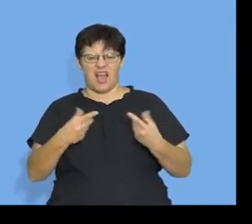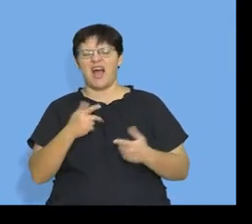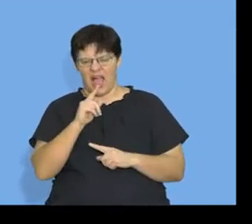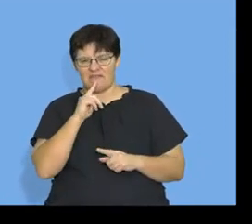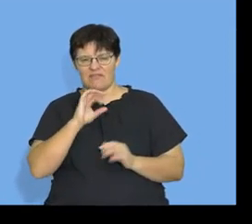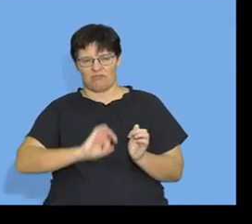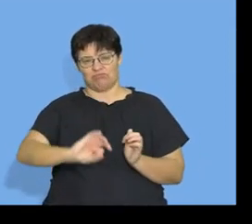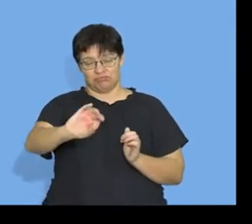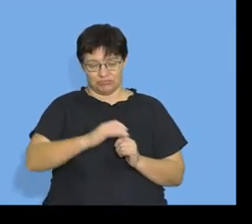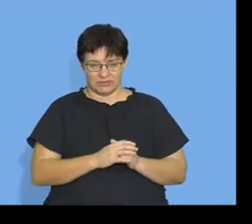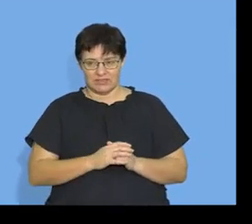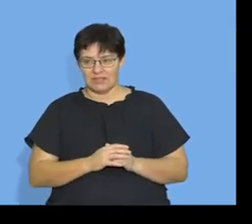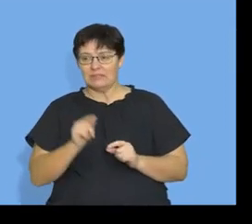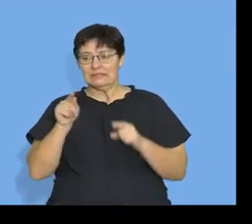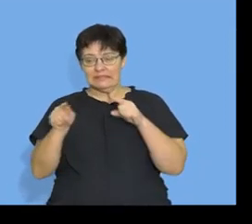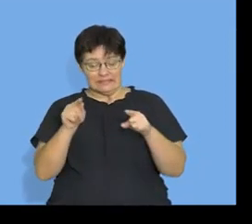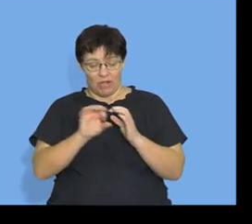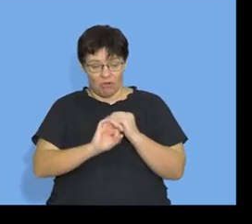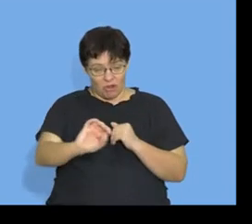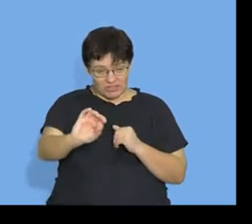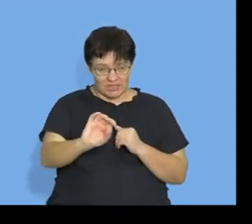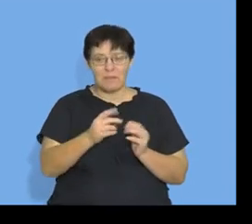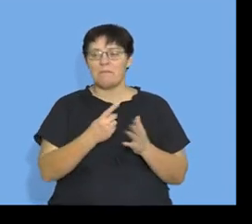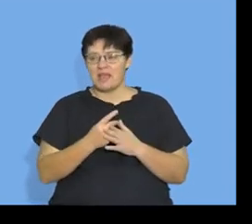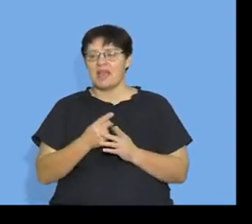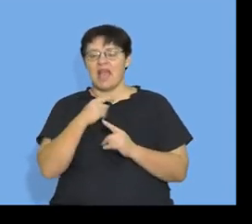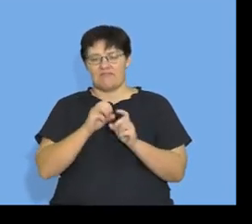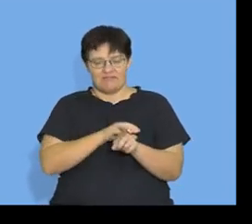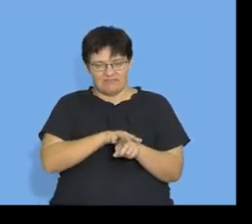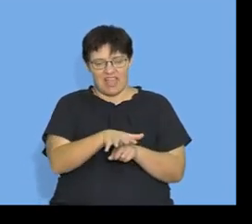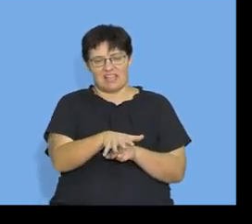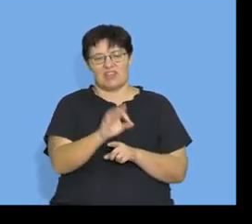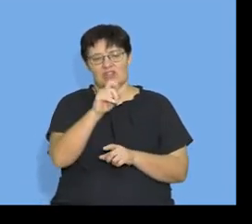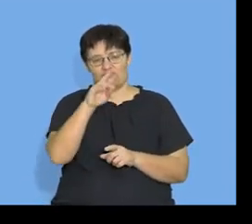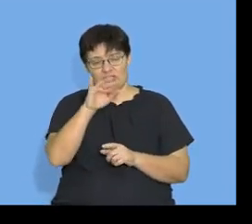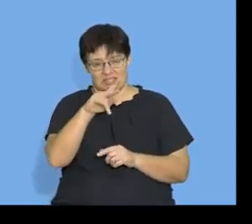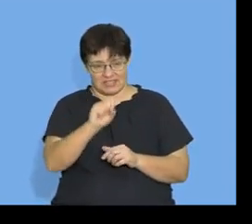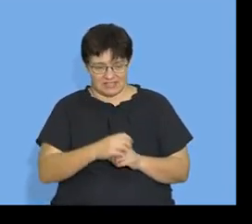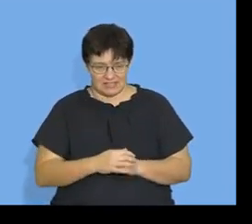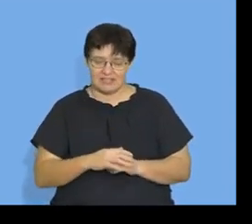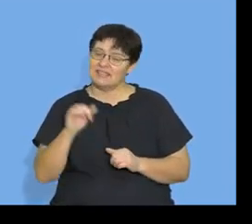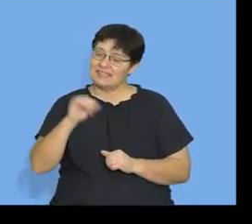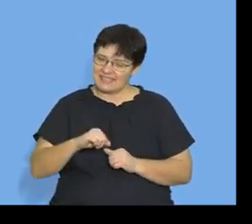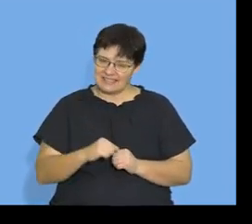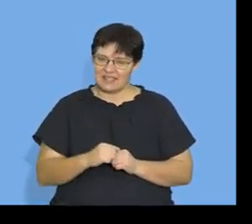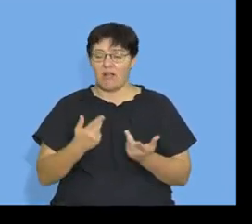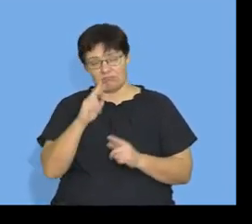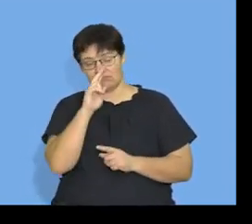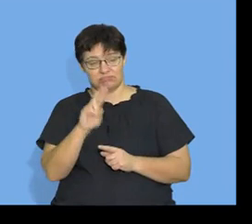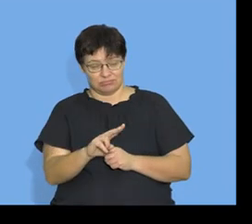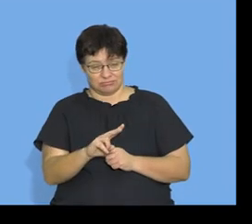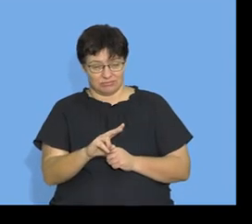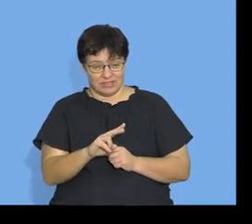thick rubber-like umbilical cord, and it is within this umbilical cord that we have the umbilical veins and arteries.